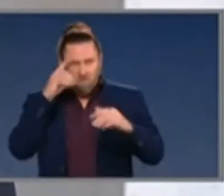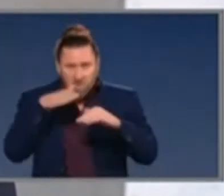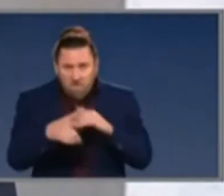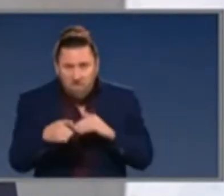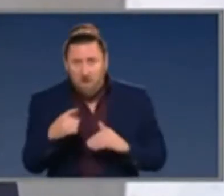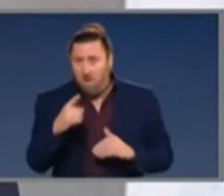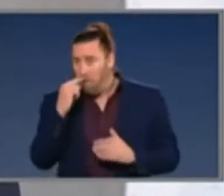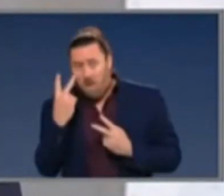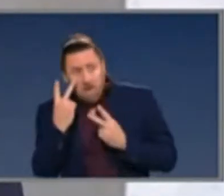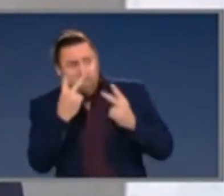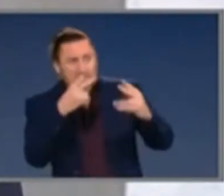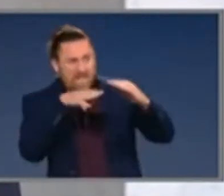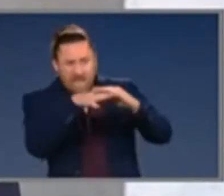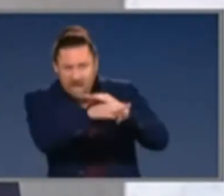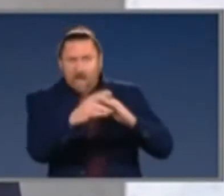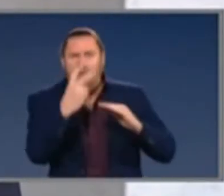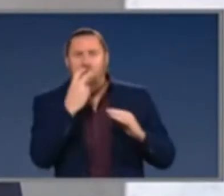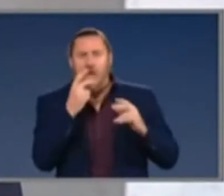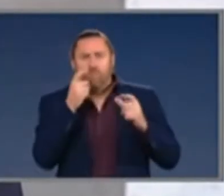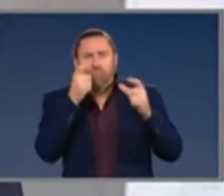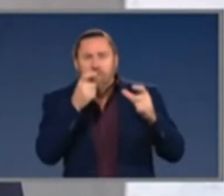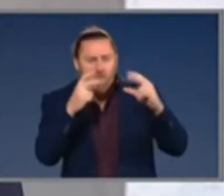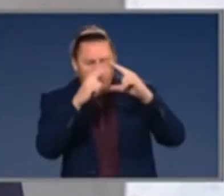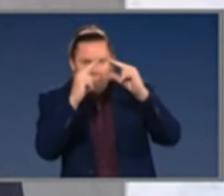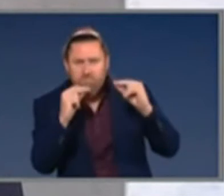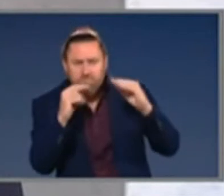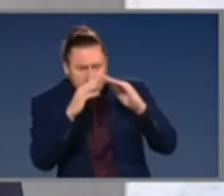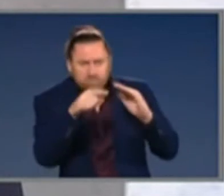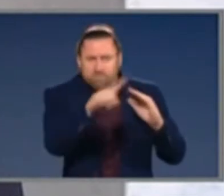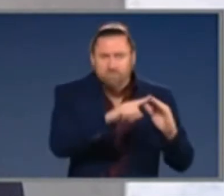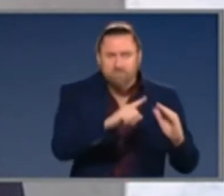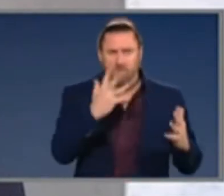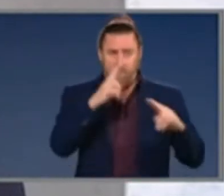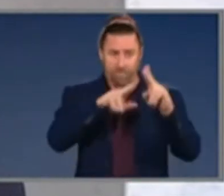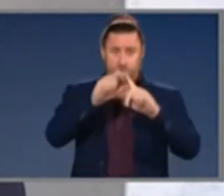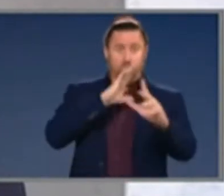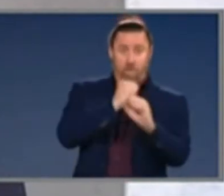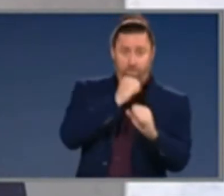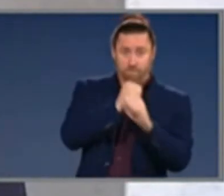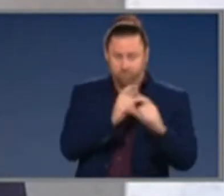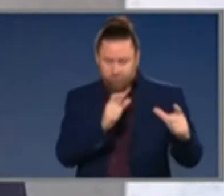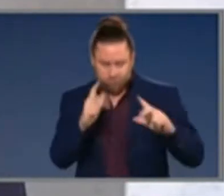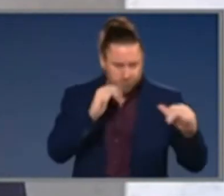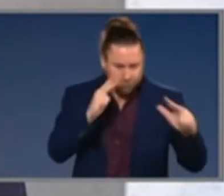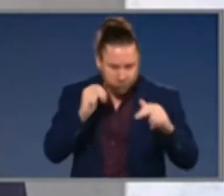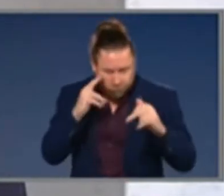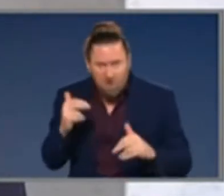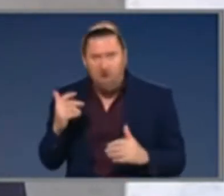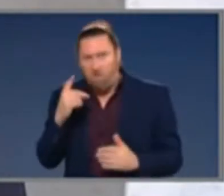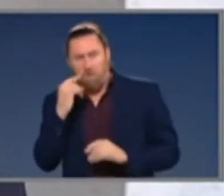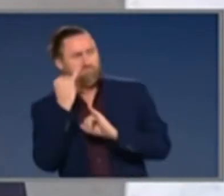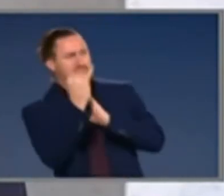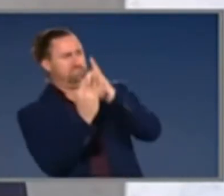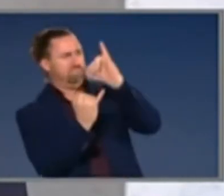Given they're regulated by the feds, how do you respond to this quite low criticisms of your government's handling of